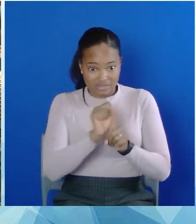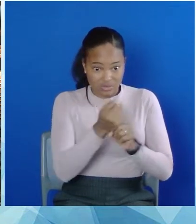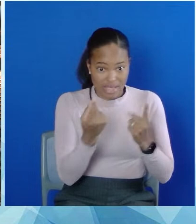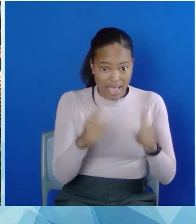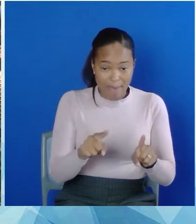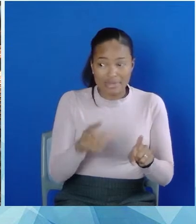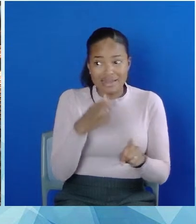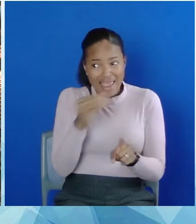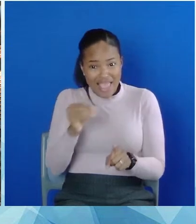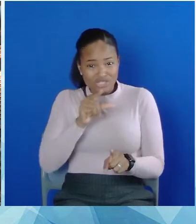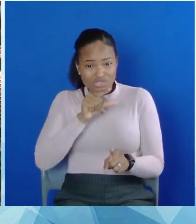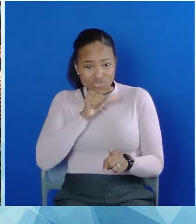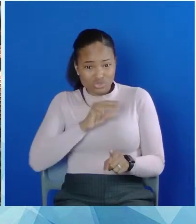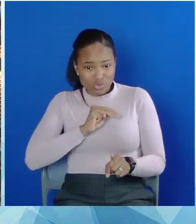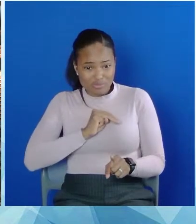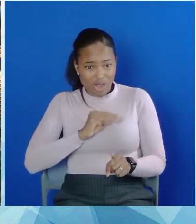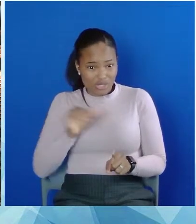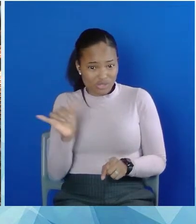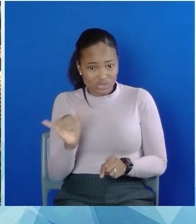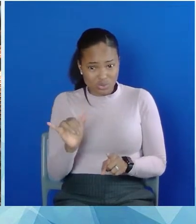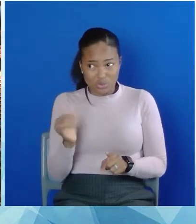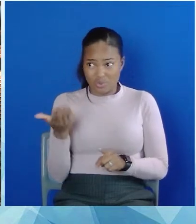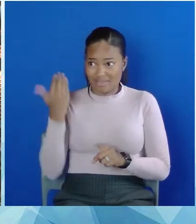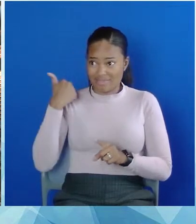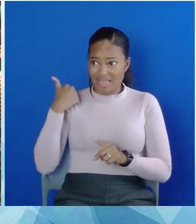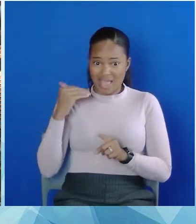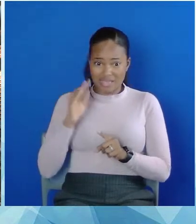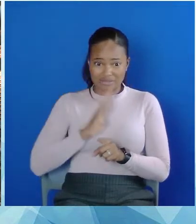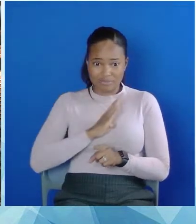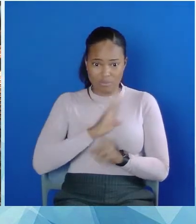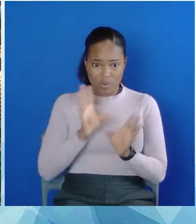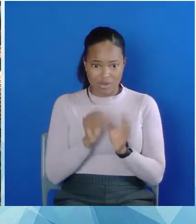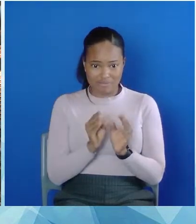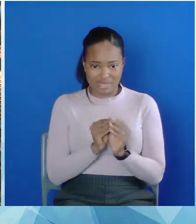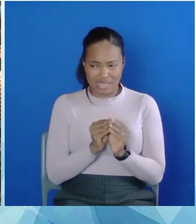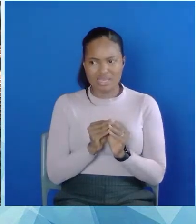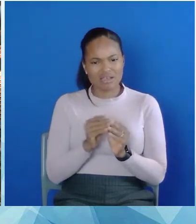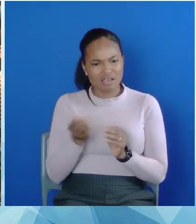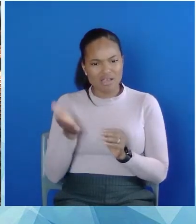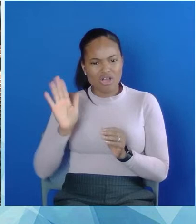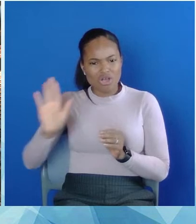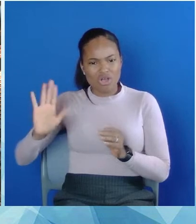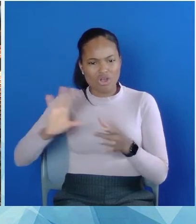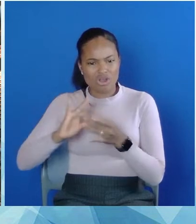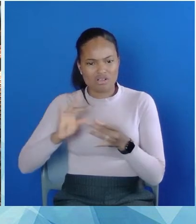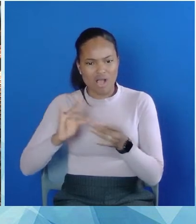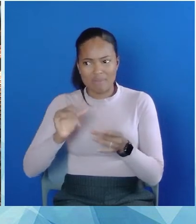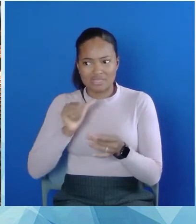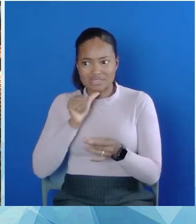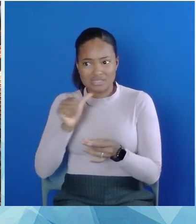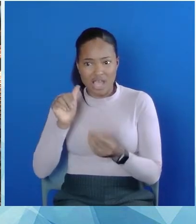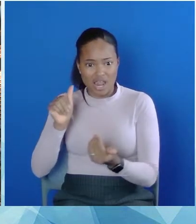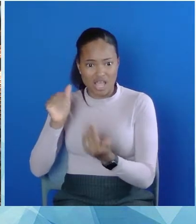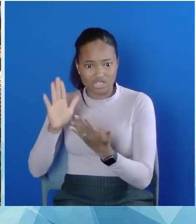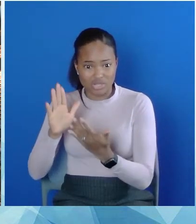George Martin under the bus at the last board meeting. The comments that she said that were not addressed, and Mr. Martin said that they weren't true, and I believe him.